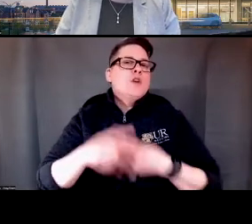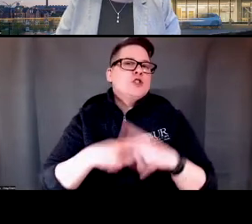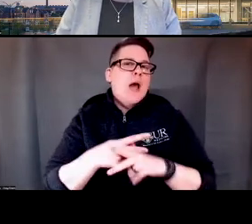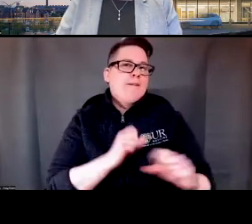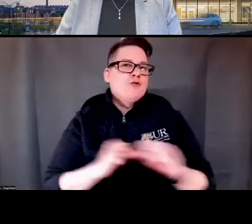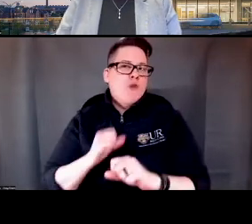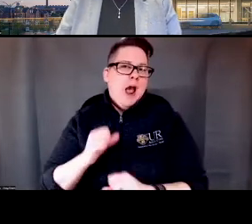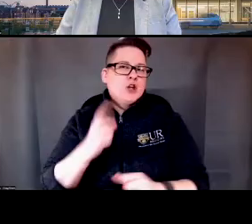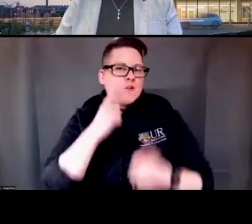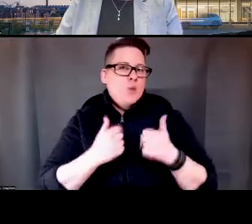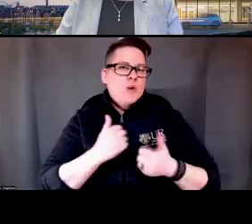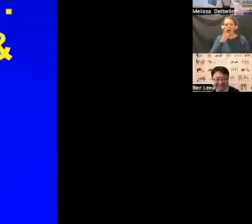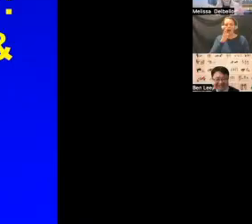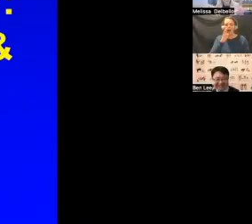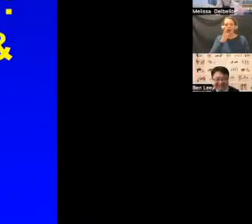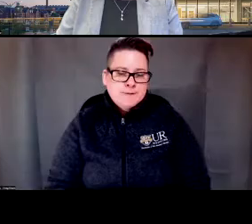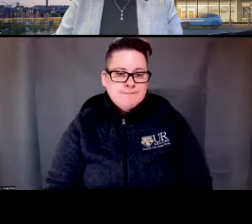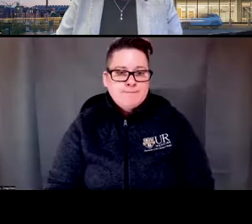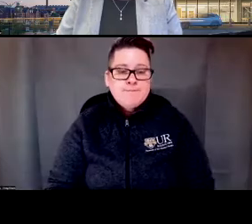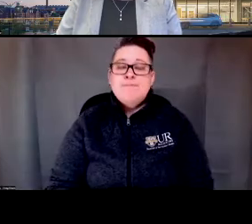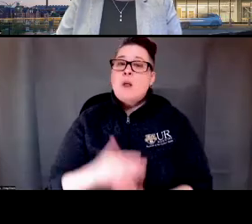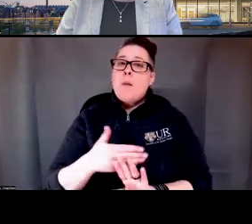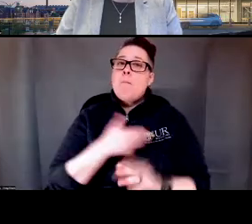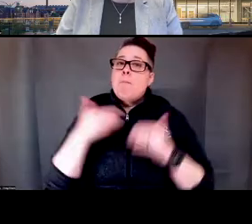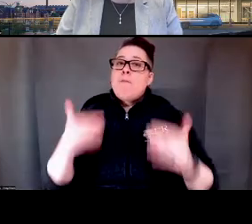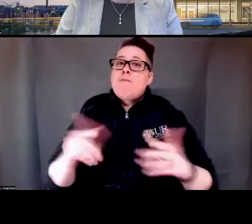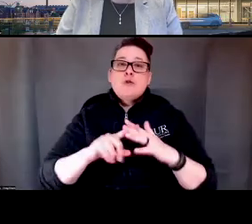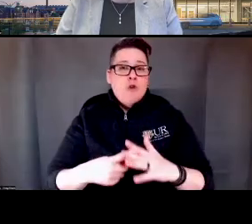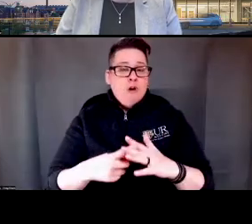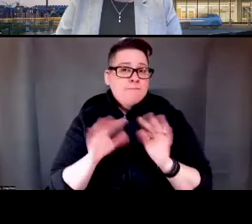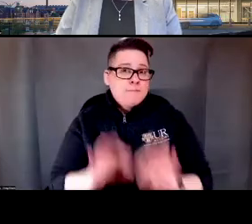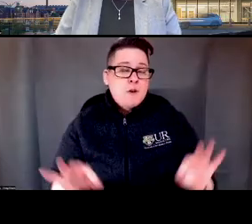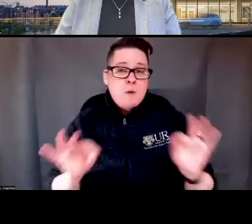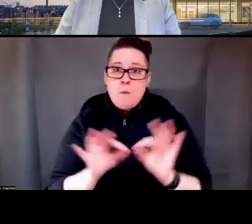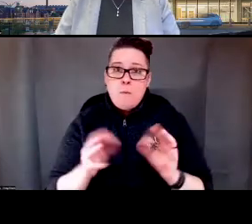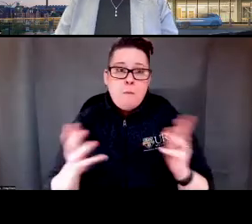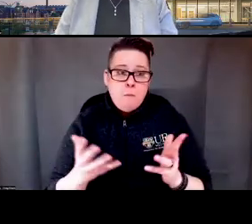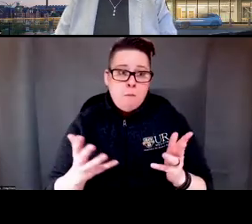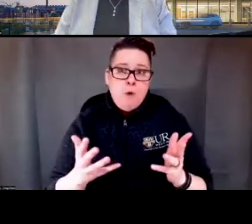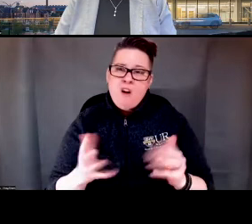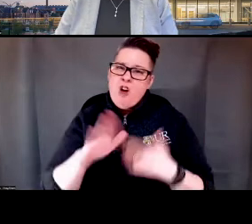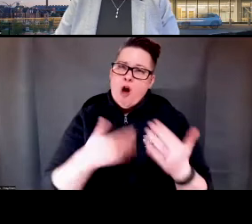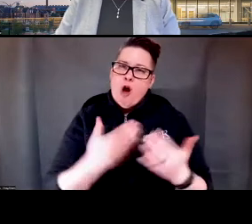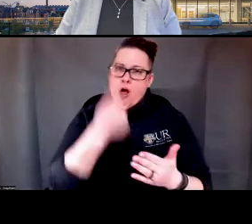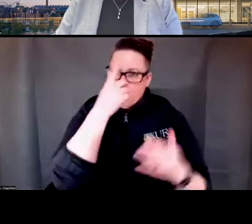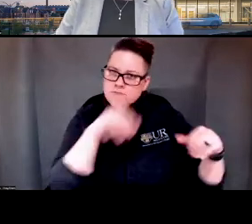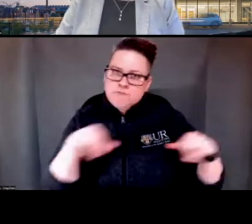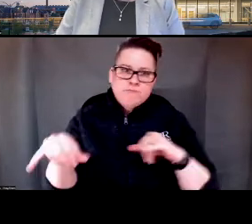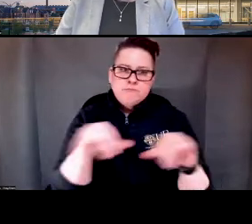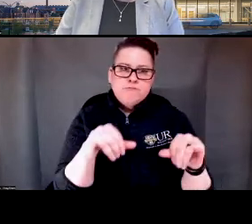for intervention. So I think before we start, it's very important to all be on the same page